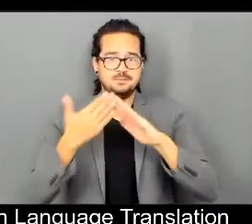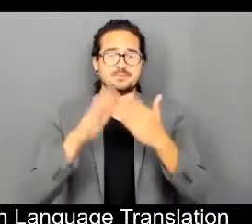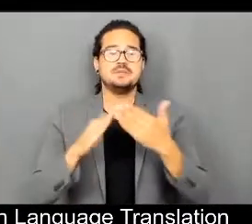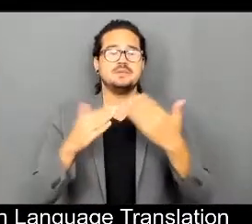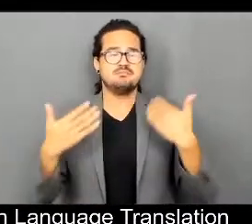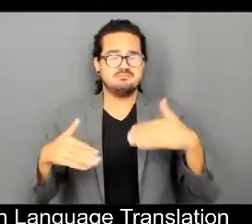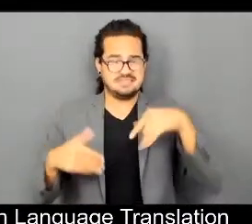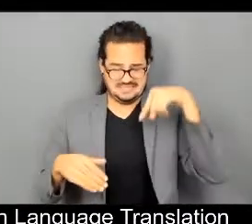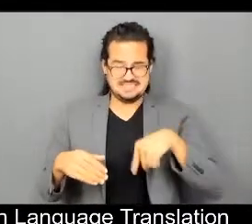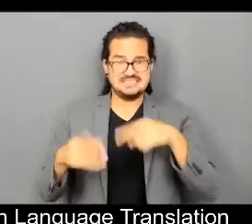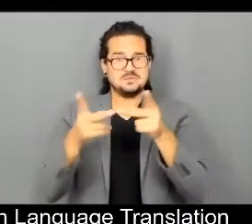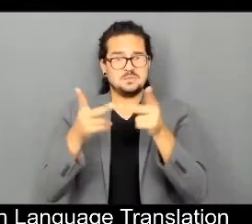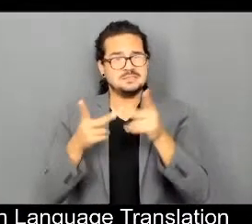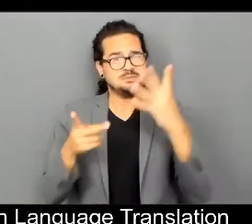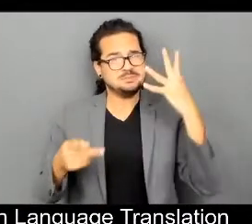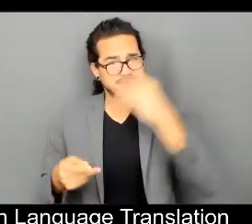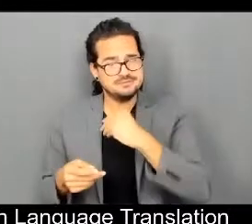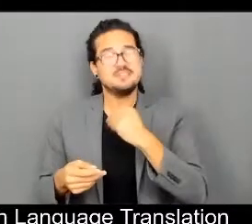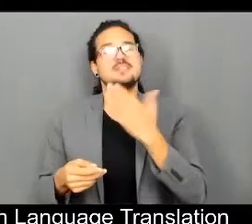soon.